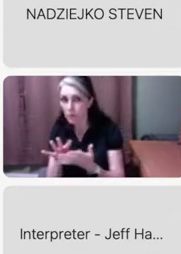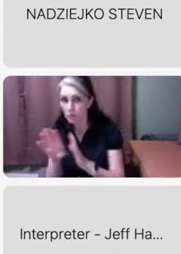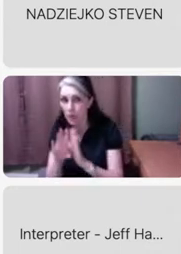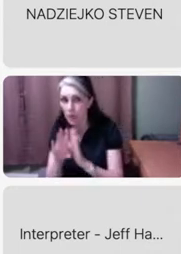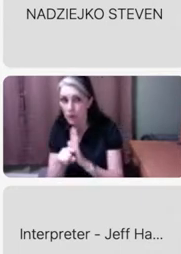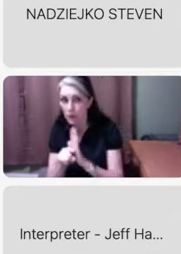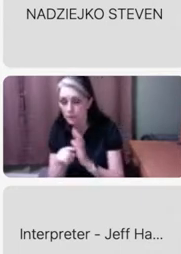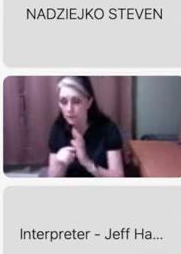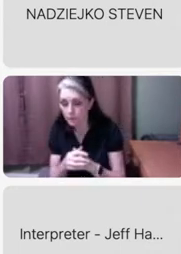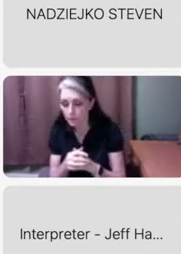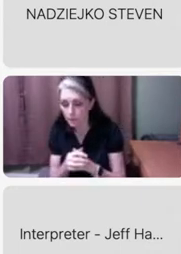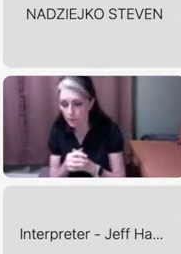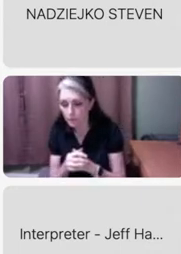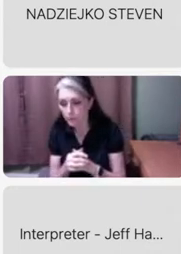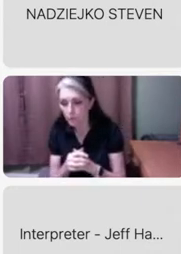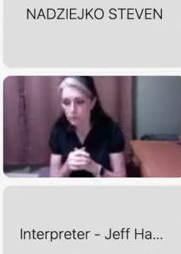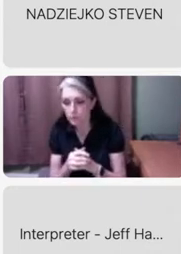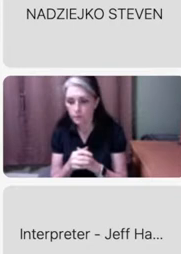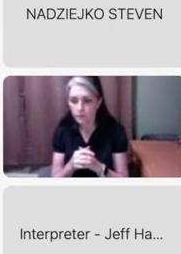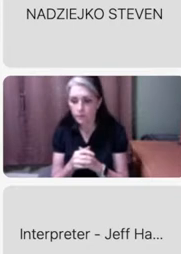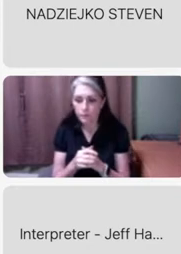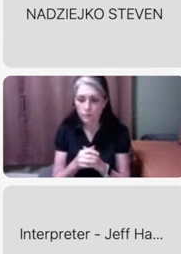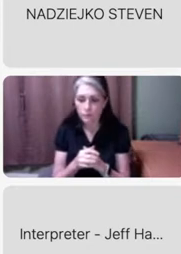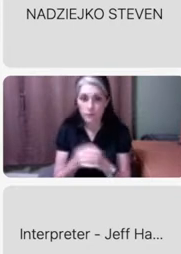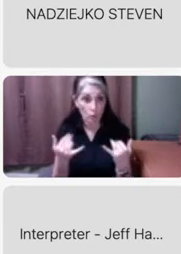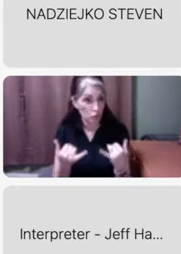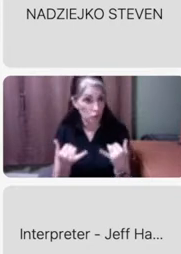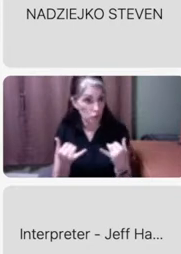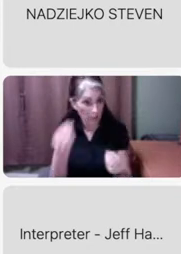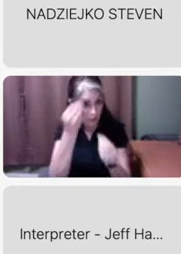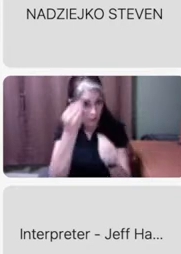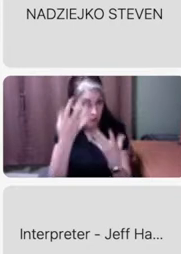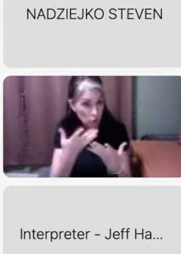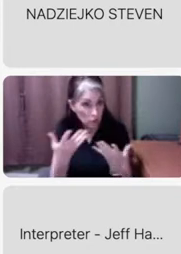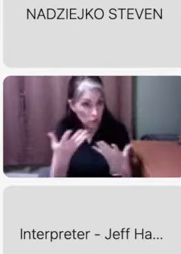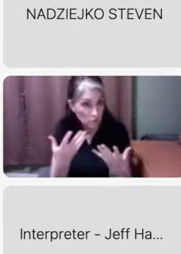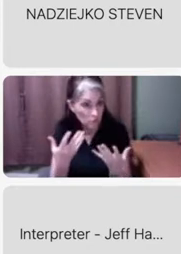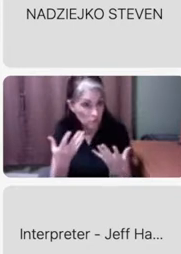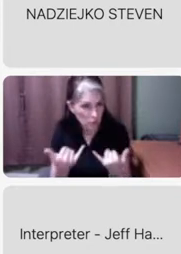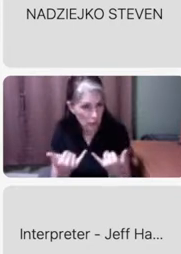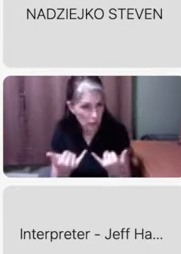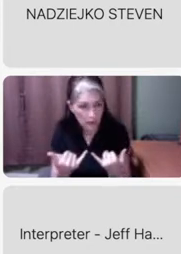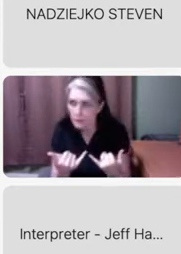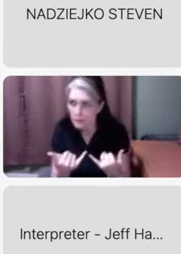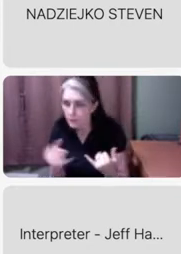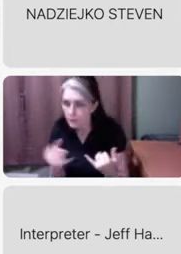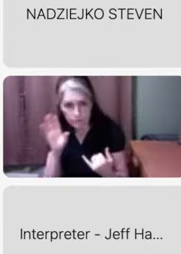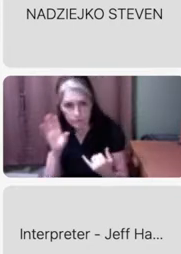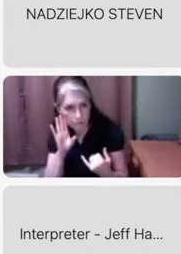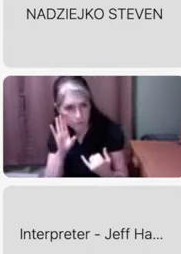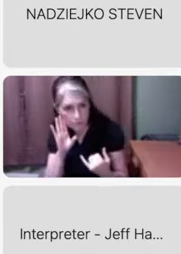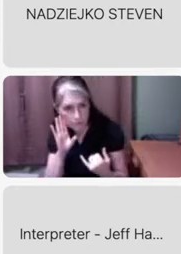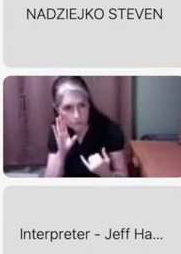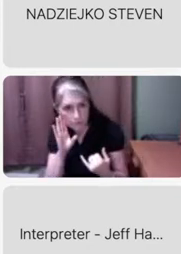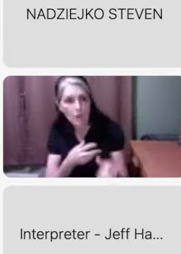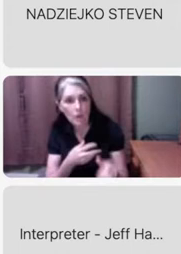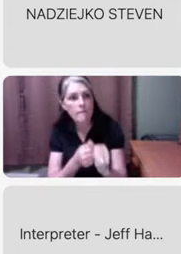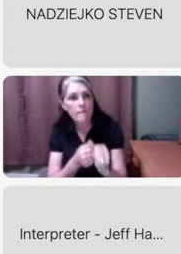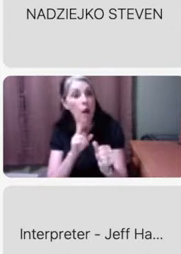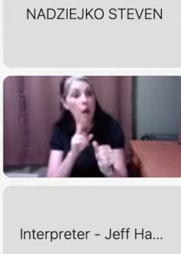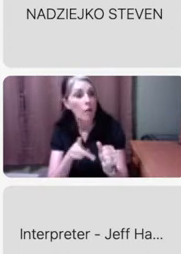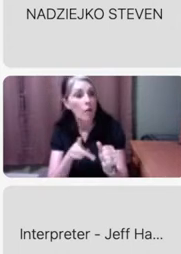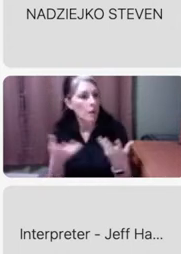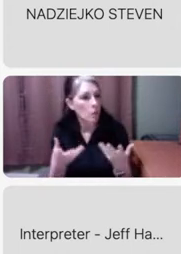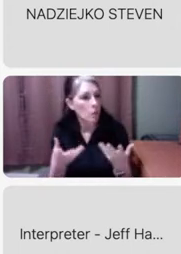oh it came out today but we'll get you yeah or follow up on what's what's happening there